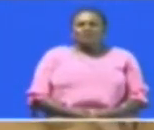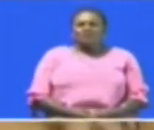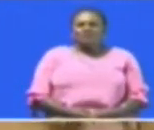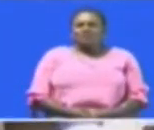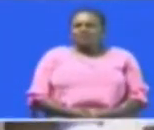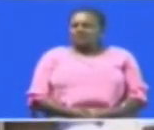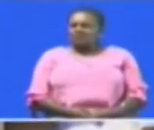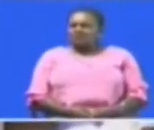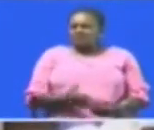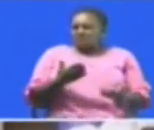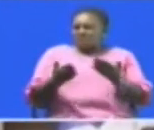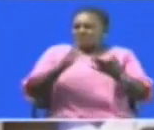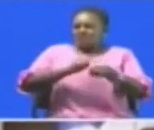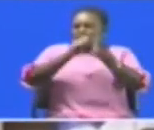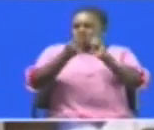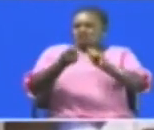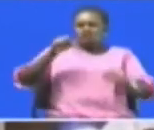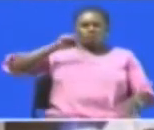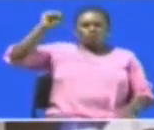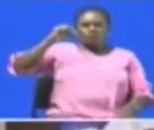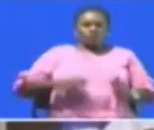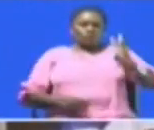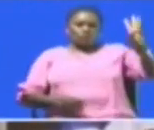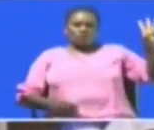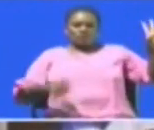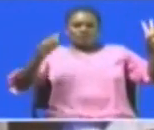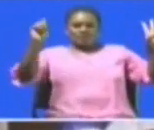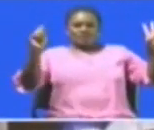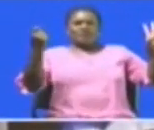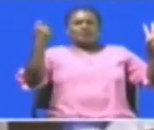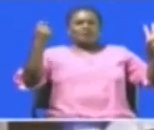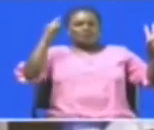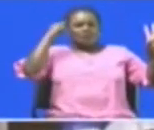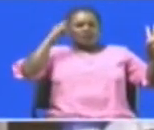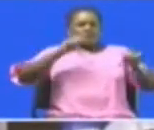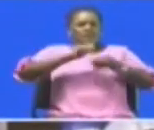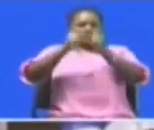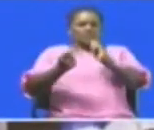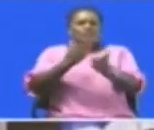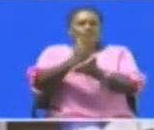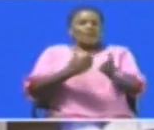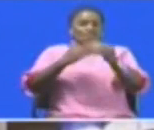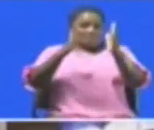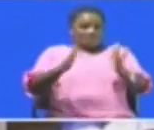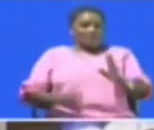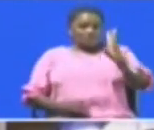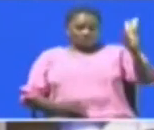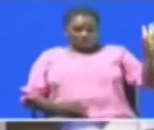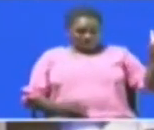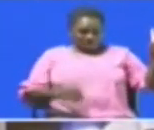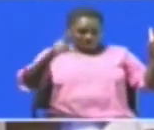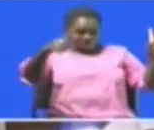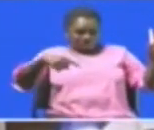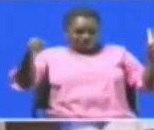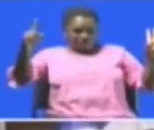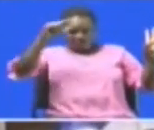In what appears to be a turnaround in the politics of Western region and change of mind, a section of leaders from Western Kenya have now